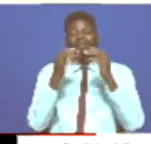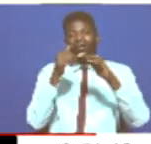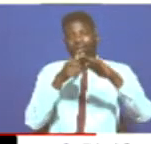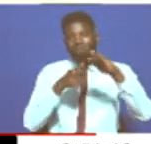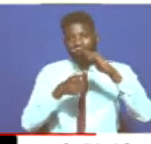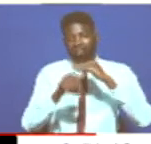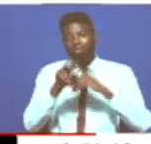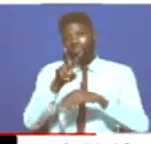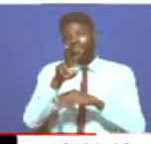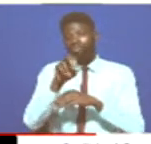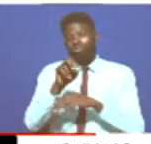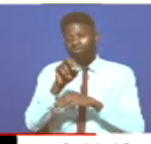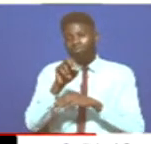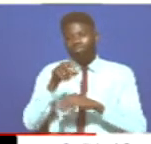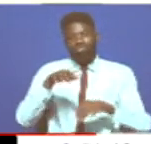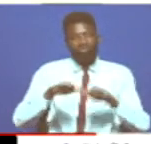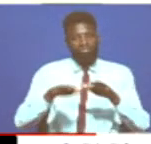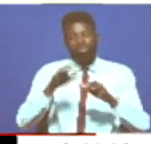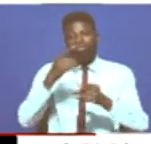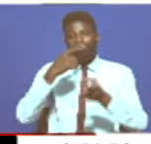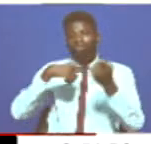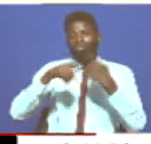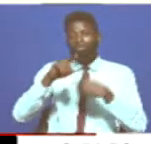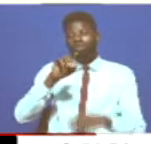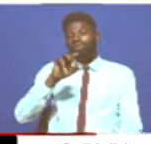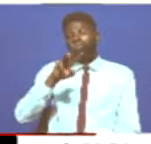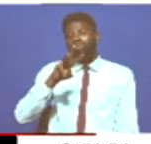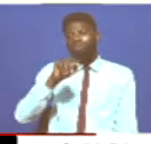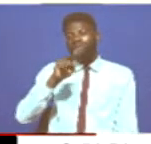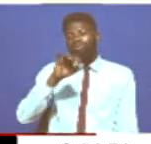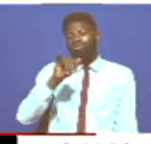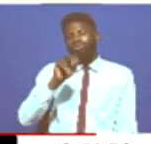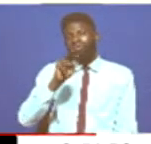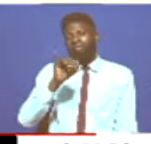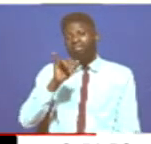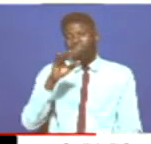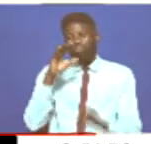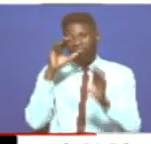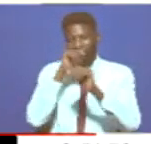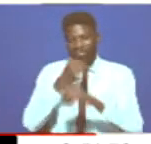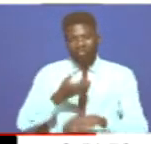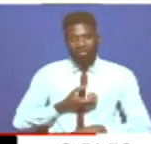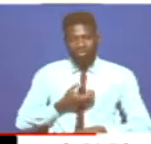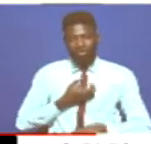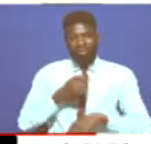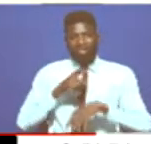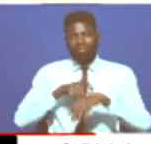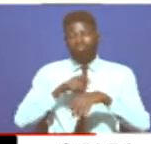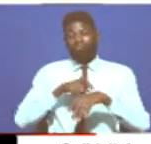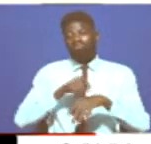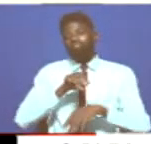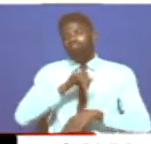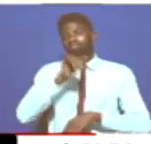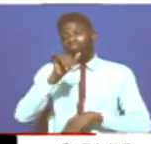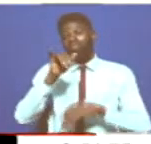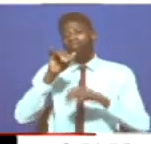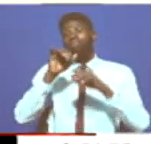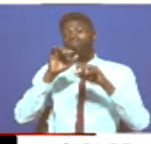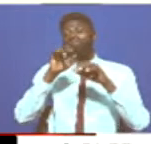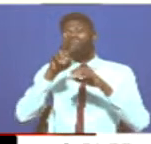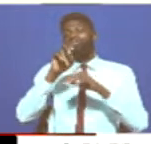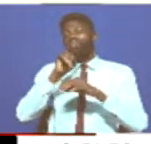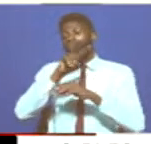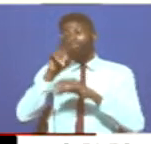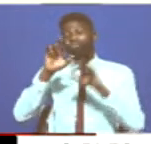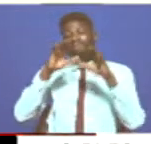Harrison Wanyonyi narrowly missed out on a medal in his debut appearance at the 2022 World Athletics Race Walking